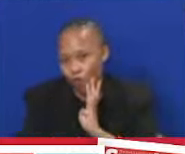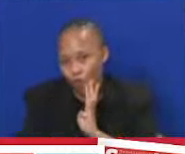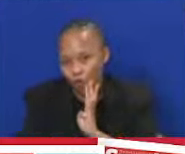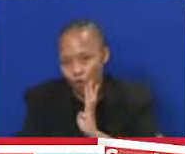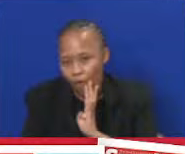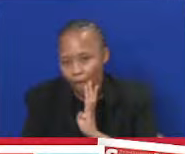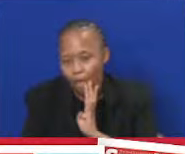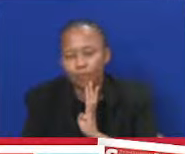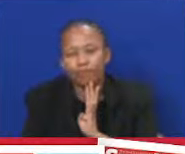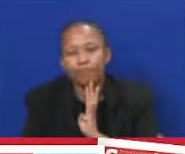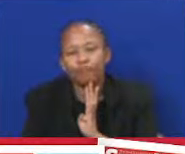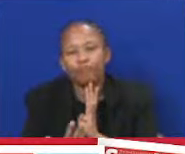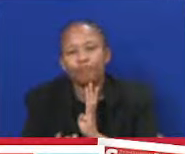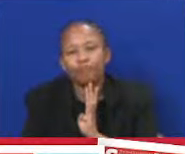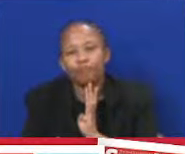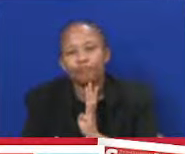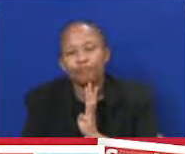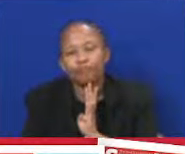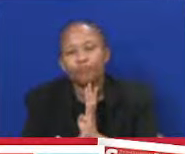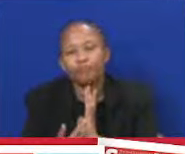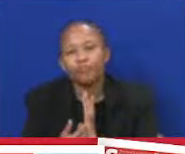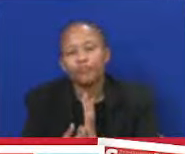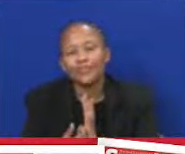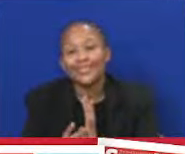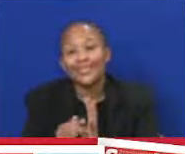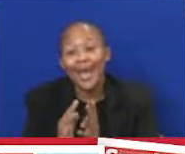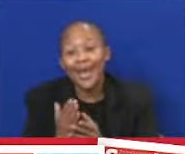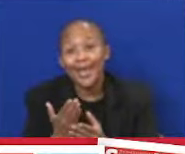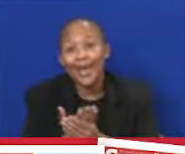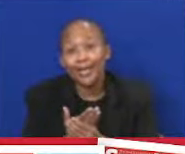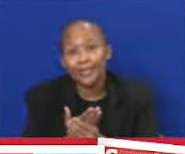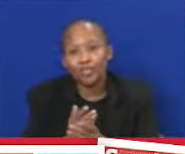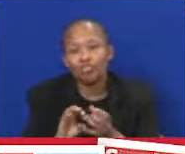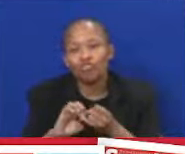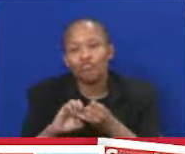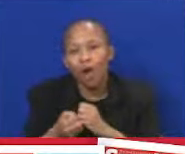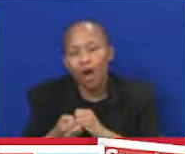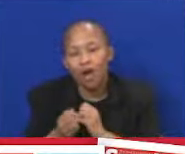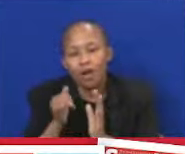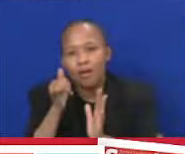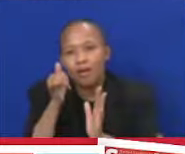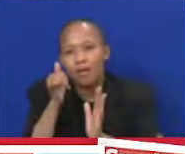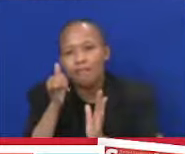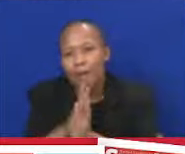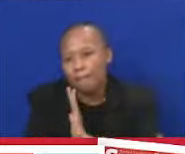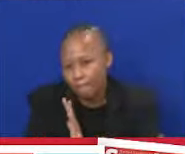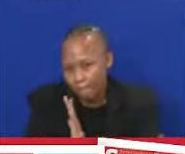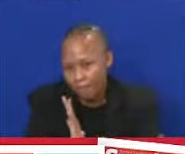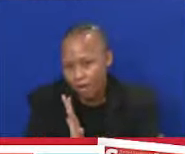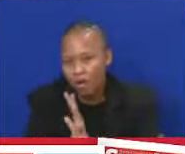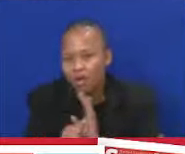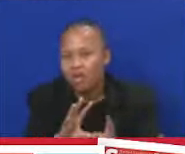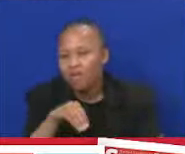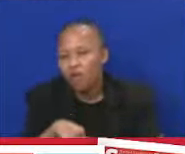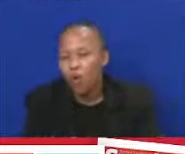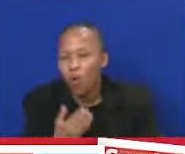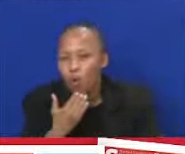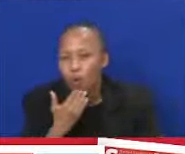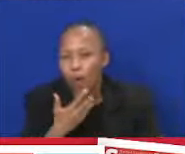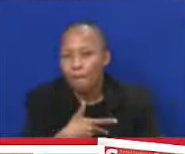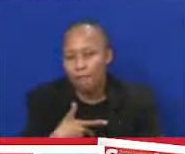an attempted murder case involving Ms. Tebogo Tobejane,